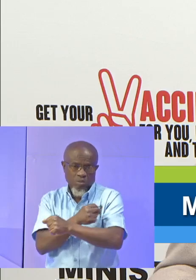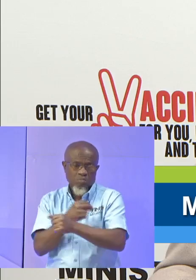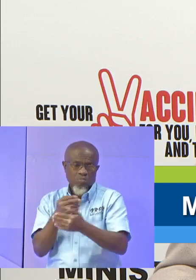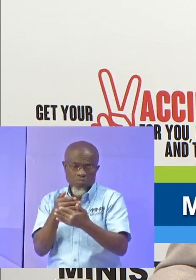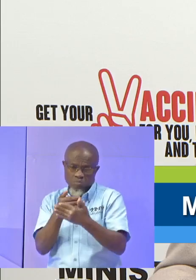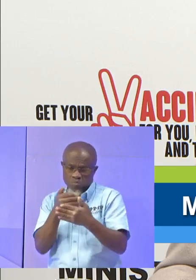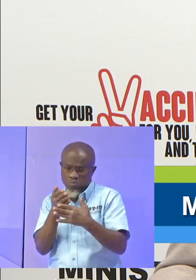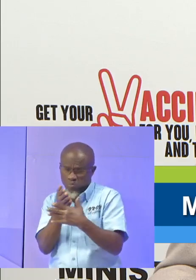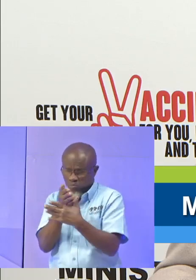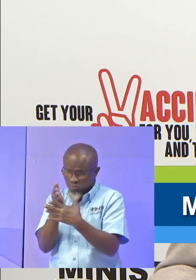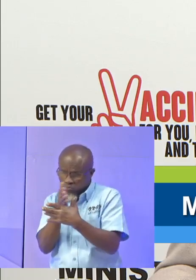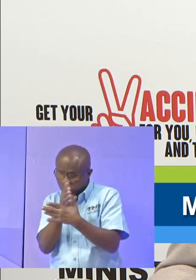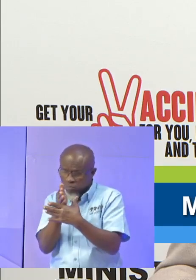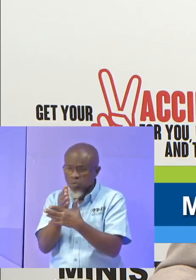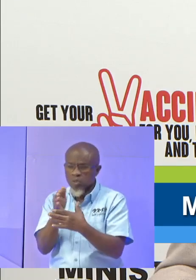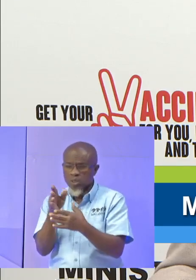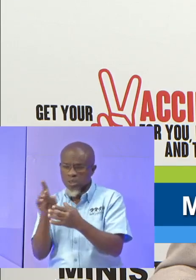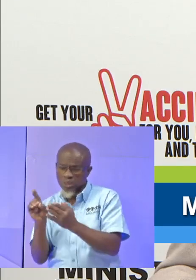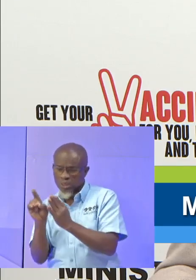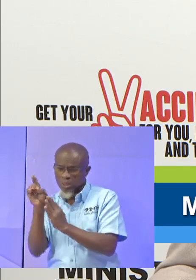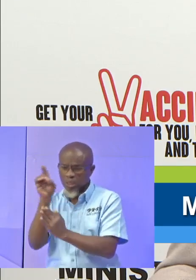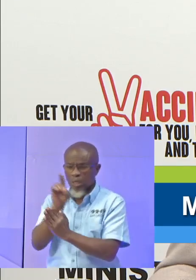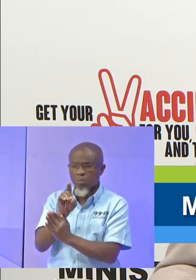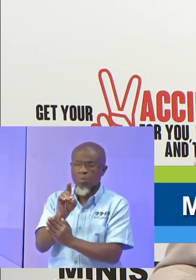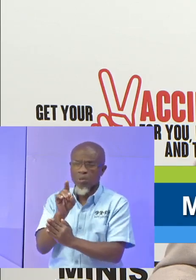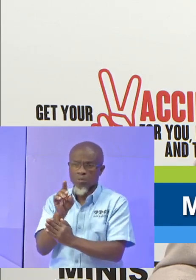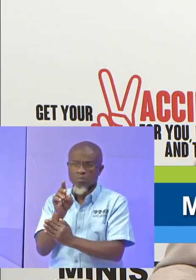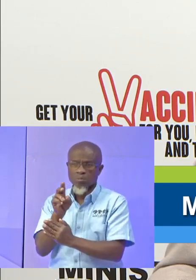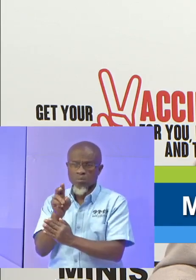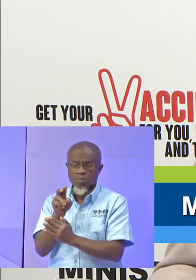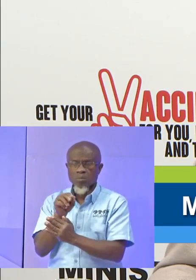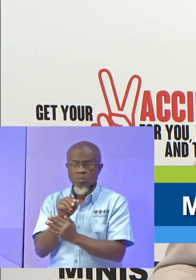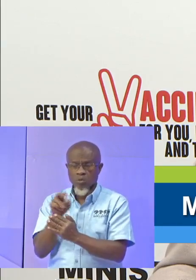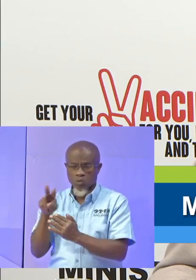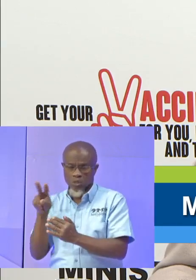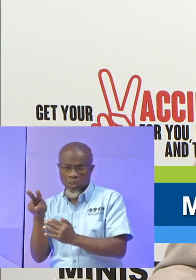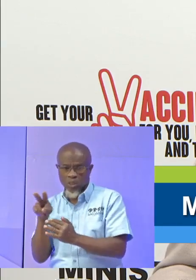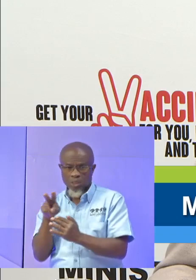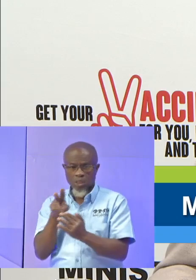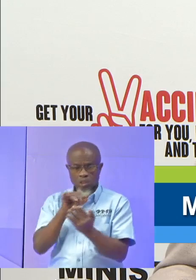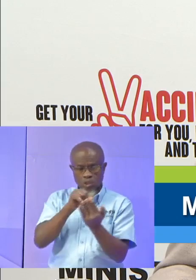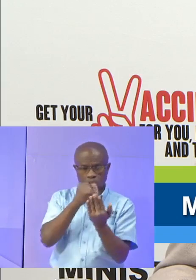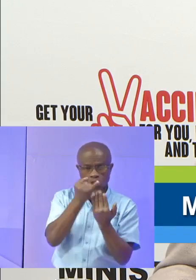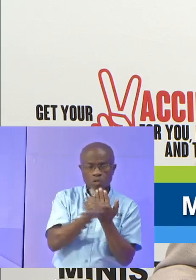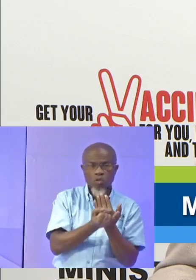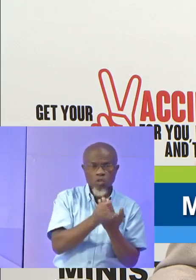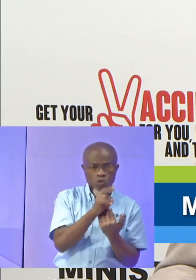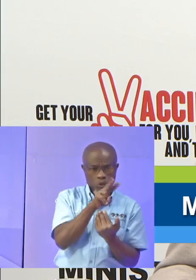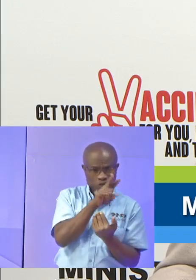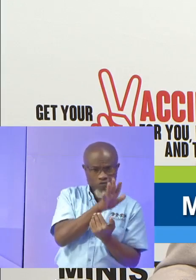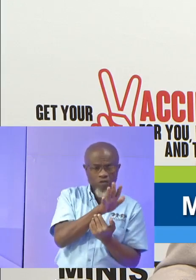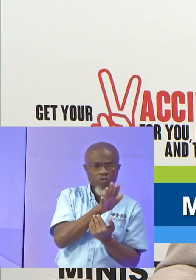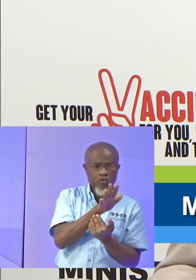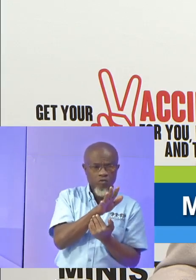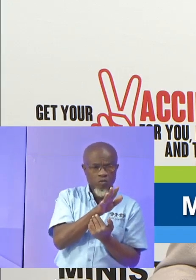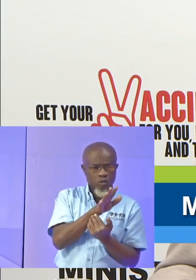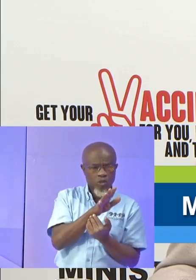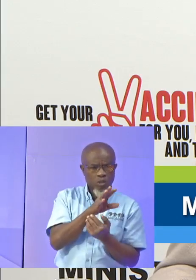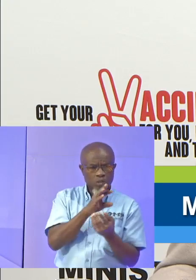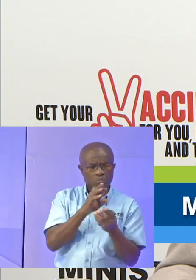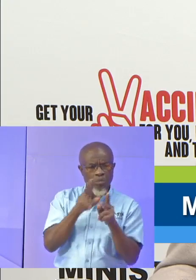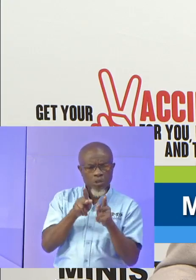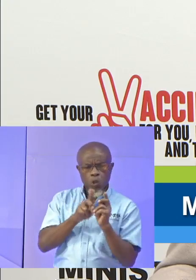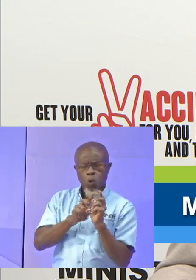December 27th and January 25th, the number of persons needing hospital